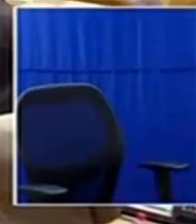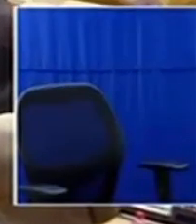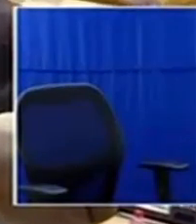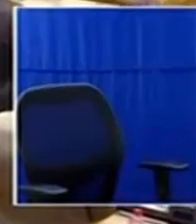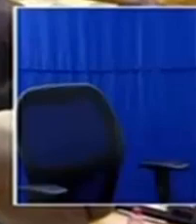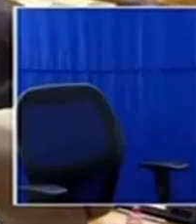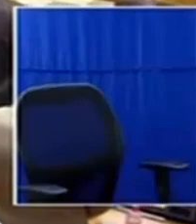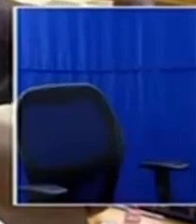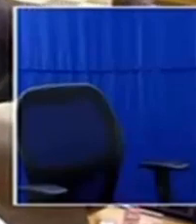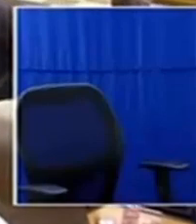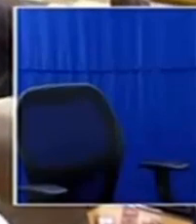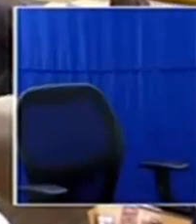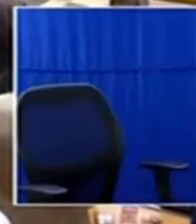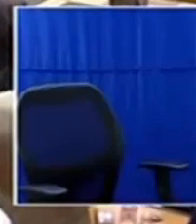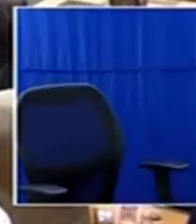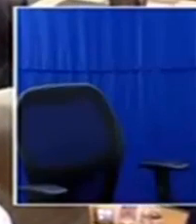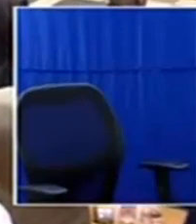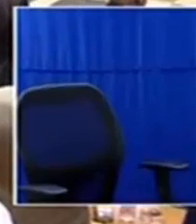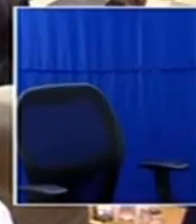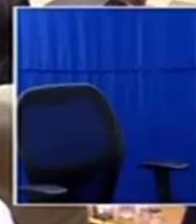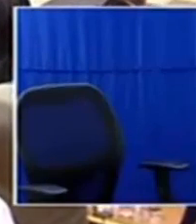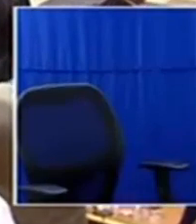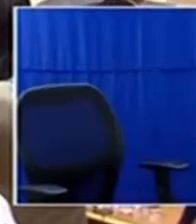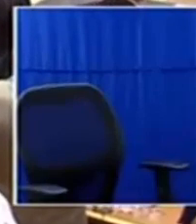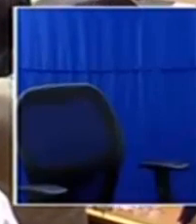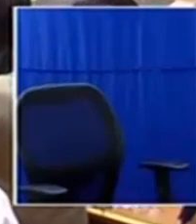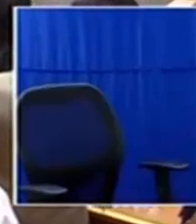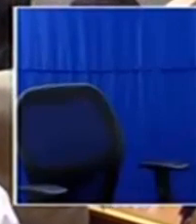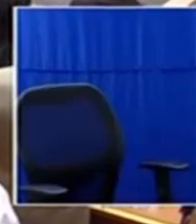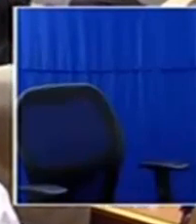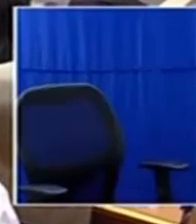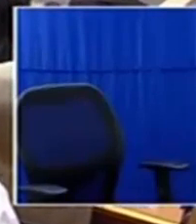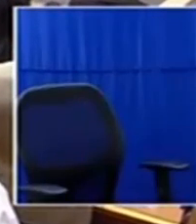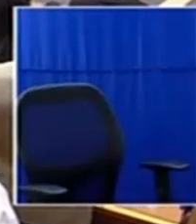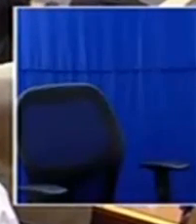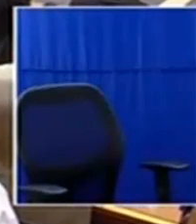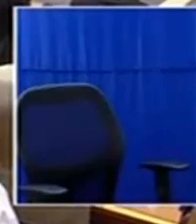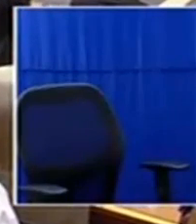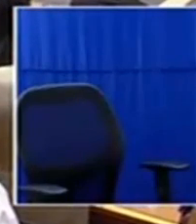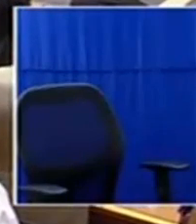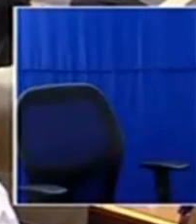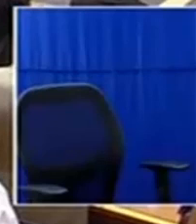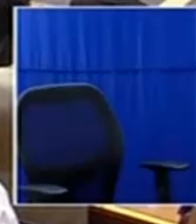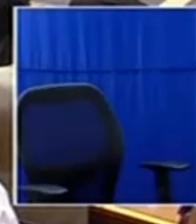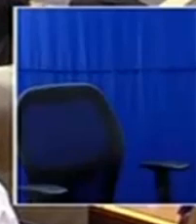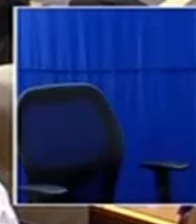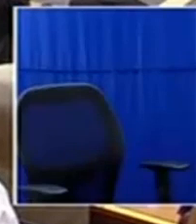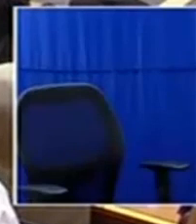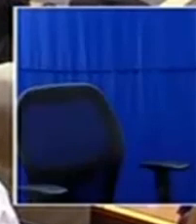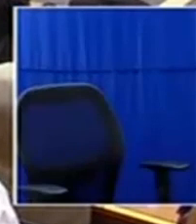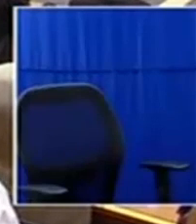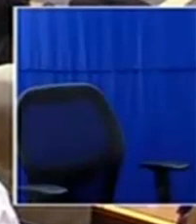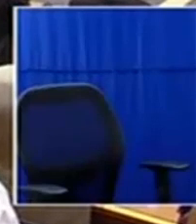ANC, Mamwini Matikizela Mandela, ANC, Sbusiso Khatebe, ANC, Zelda Youngblood,